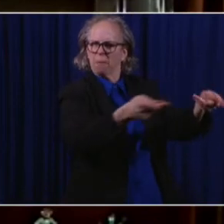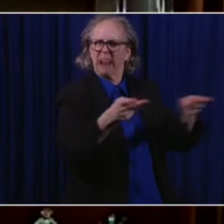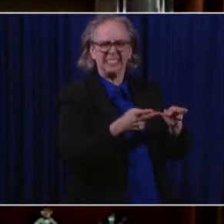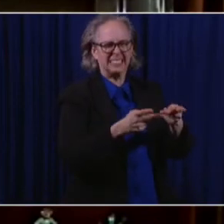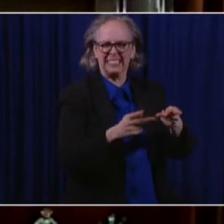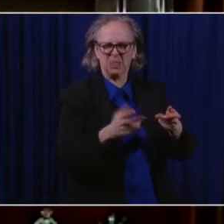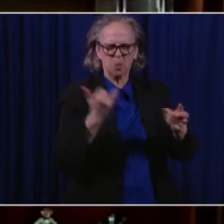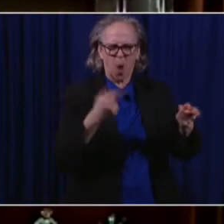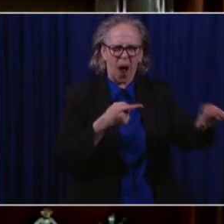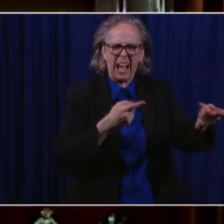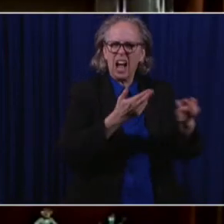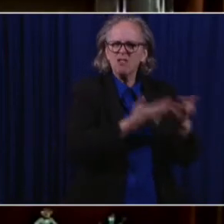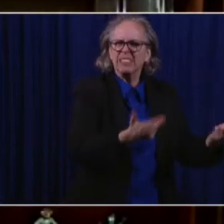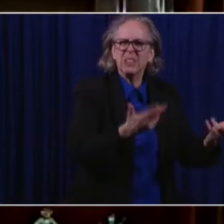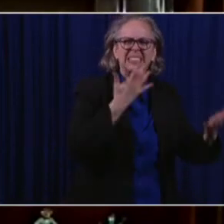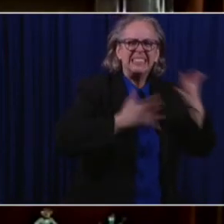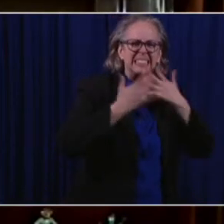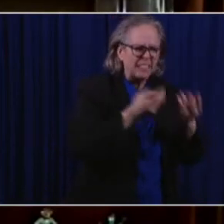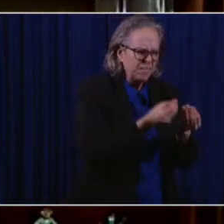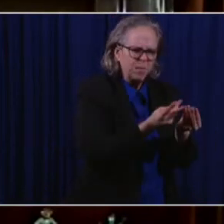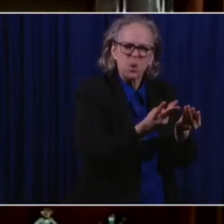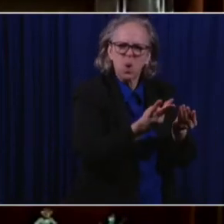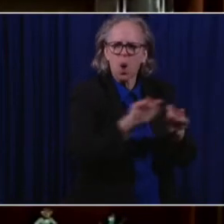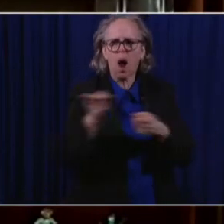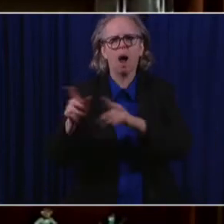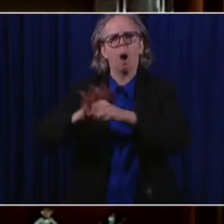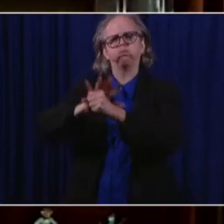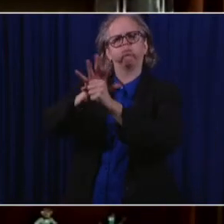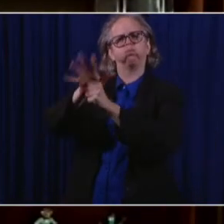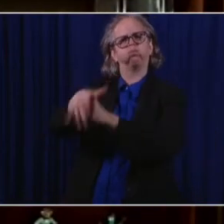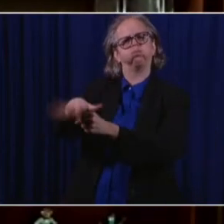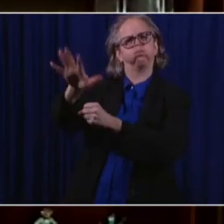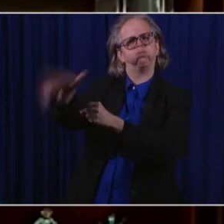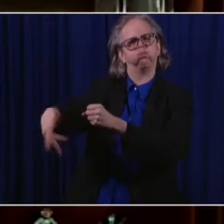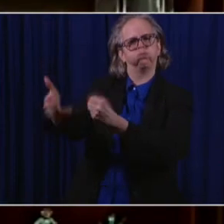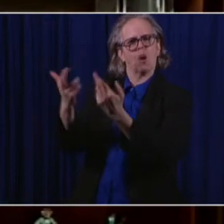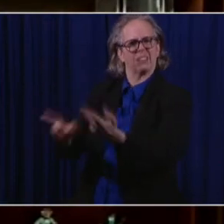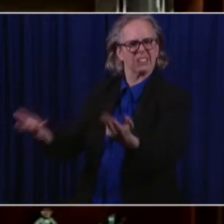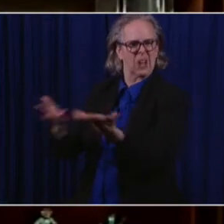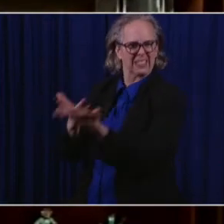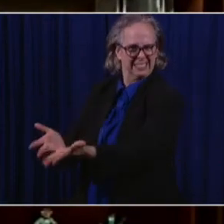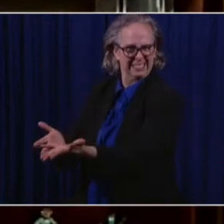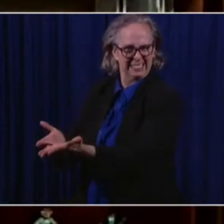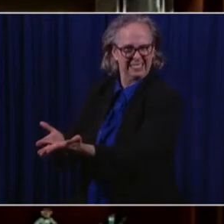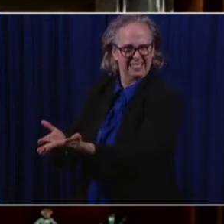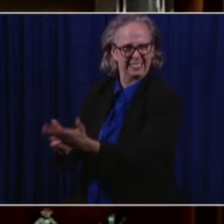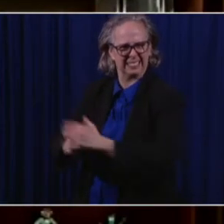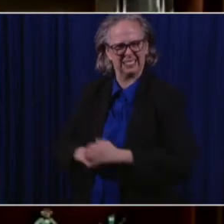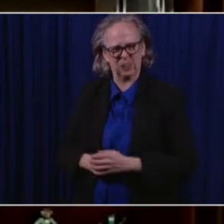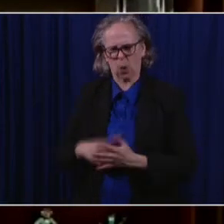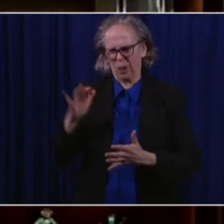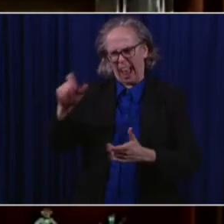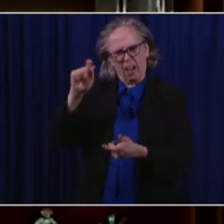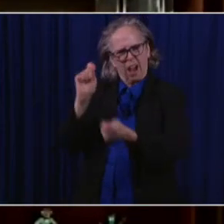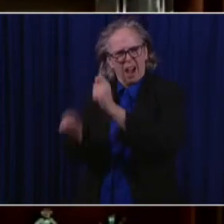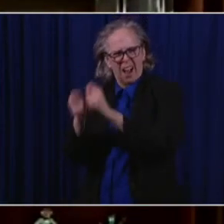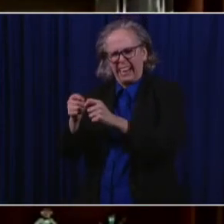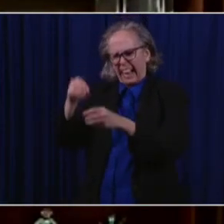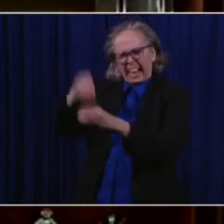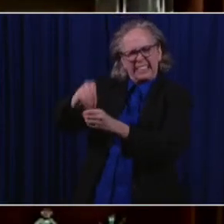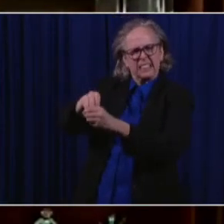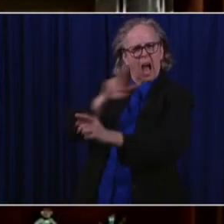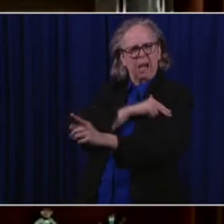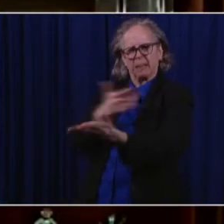available to take care of patients. So we are definitely focusing on what we can do to take care of the most amount of patients within our footprint. And then